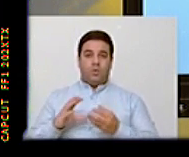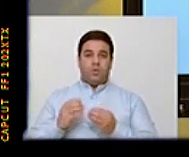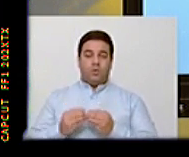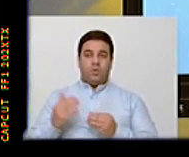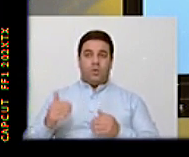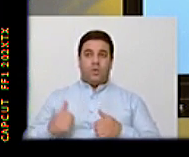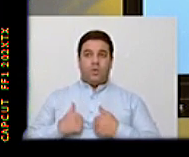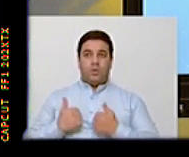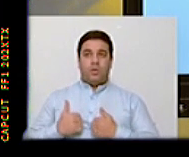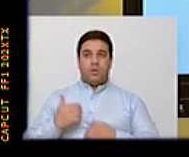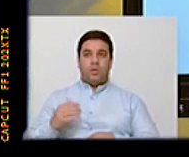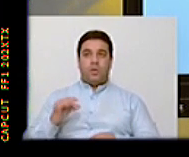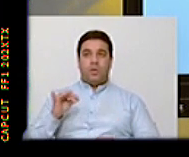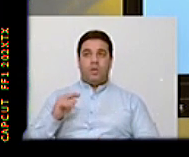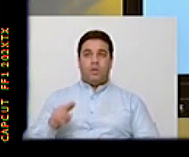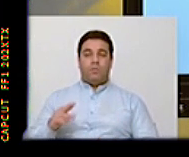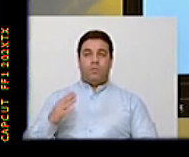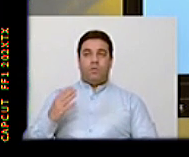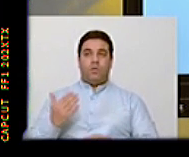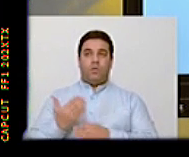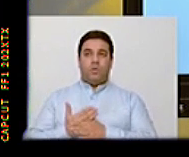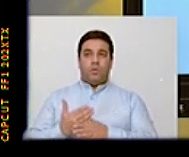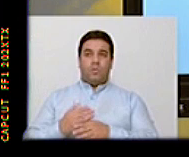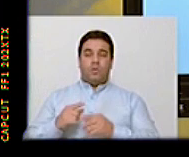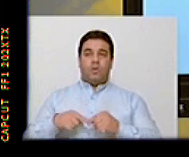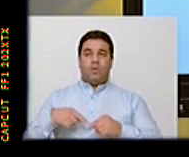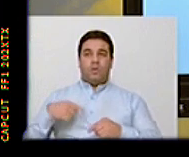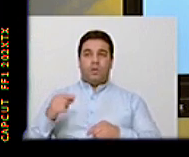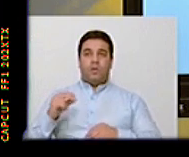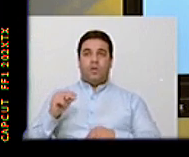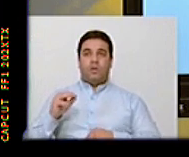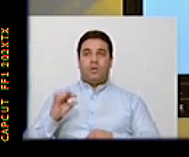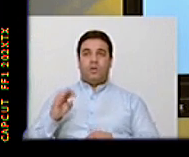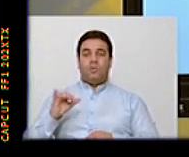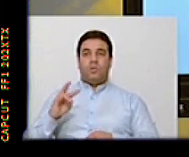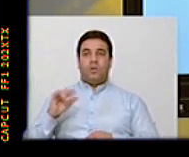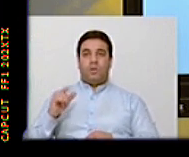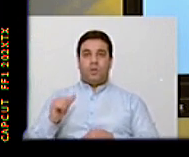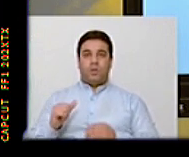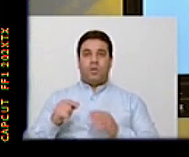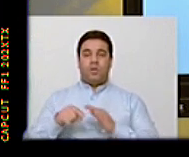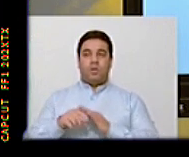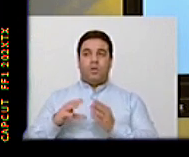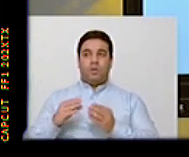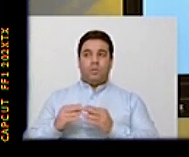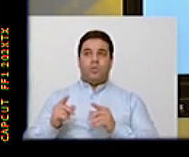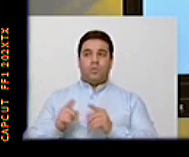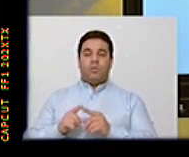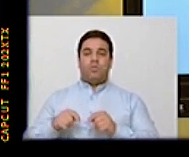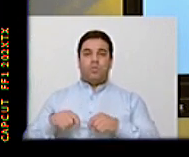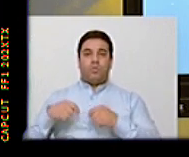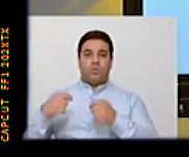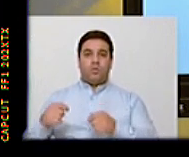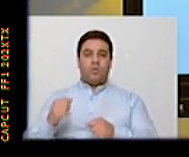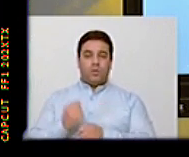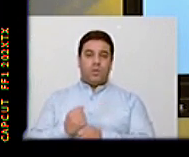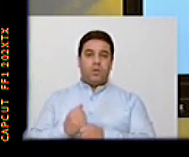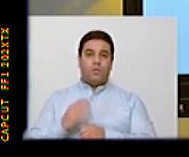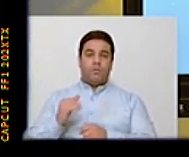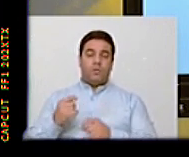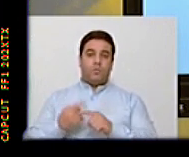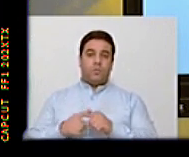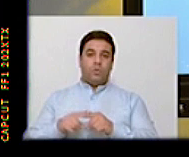tebranma harakat ip orqali keyingi jismlarga ham, tebranuvchi jismlarga ham uzatiladi va